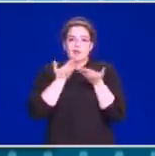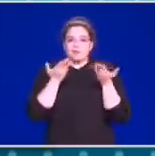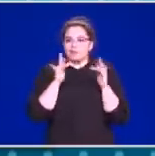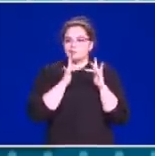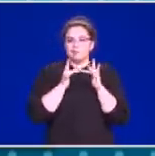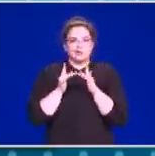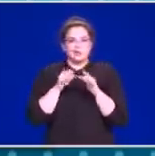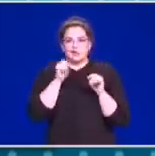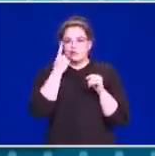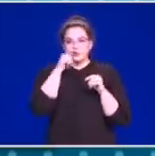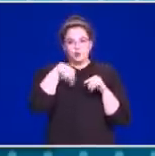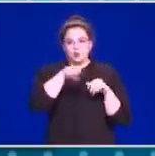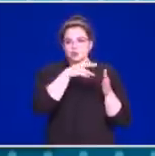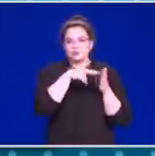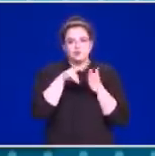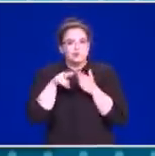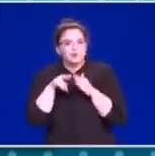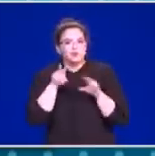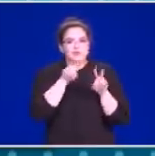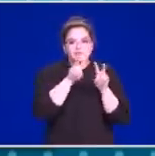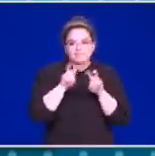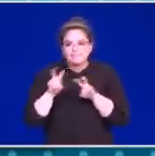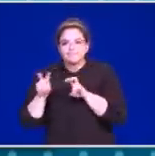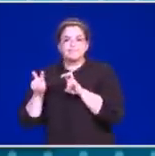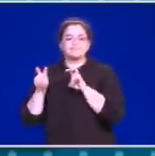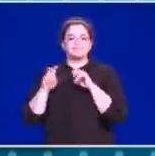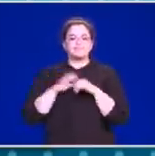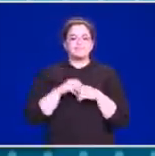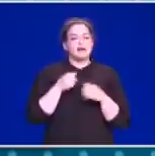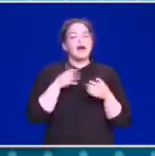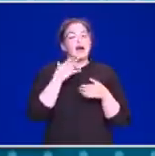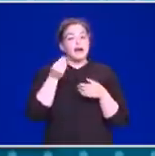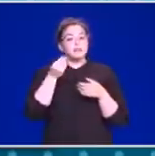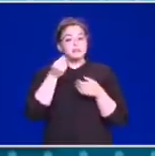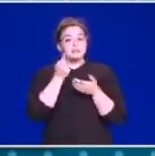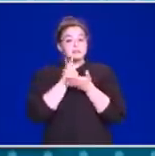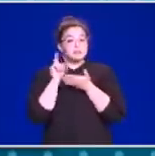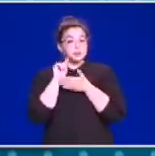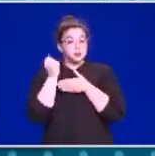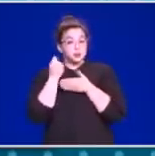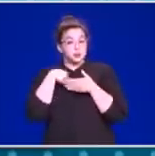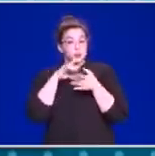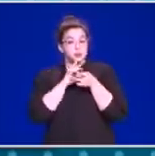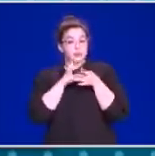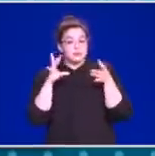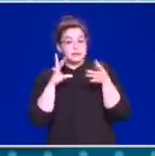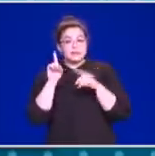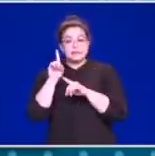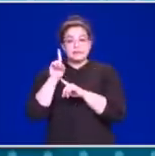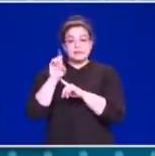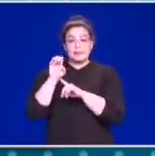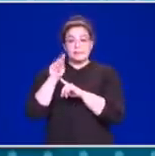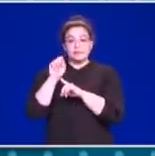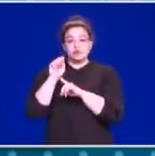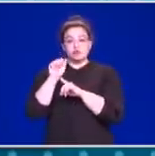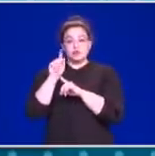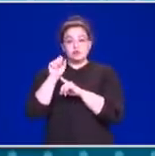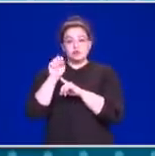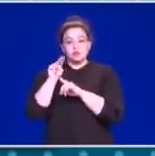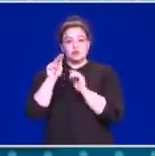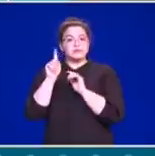there for you to look at. And again, we did release the last set of demonstration data earlier today. So thank